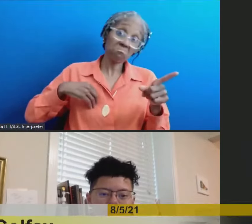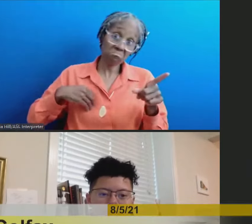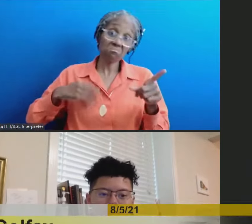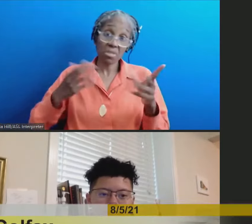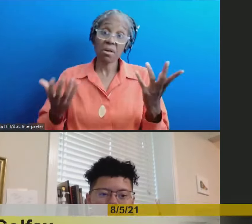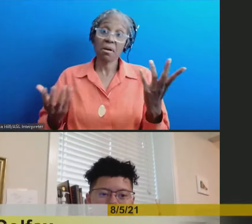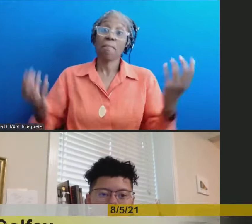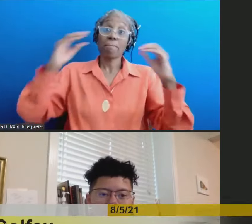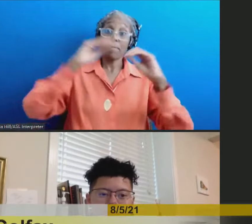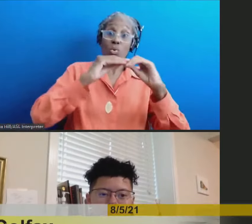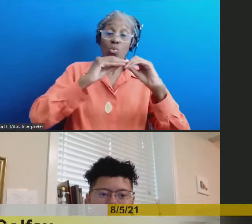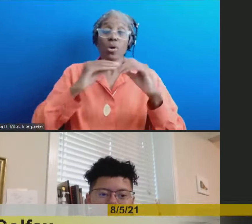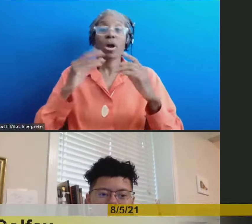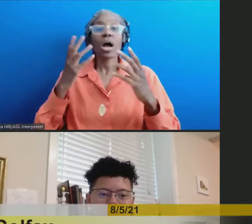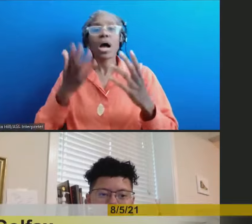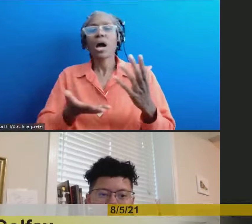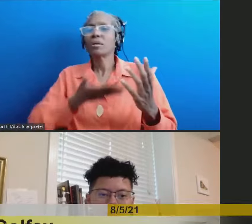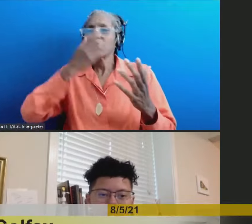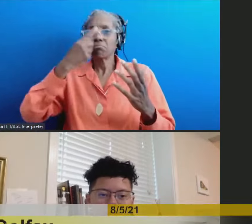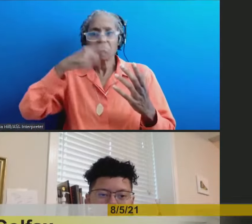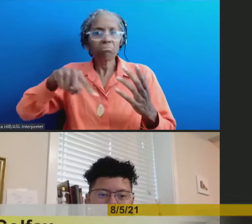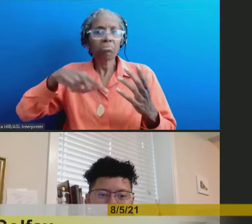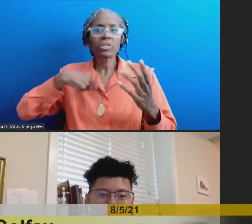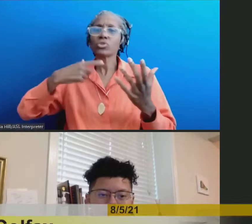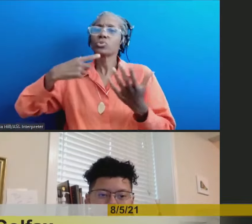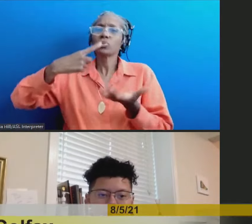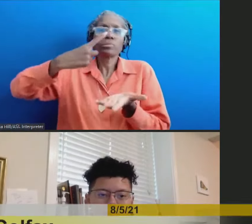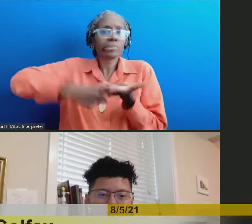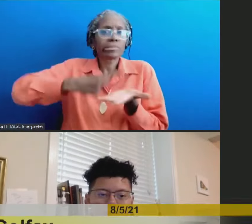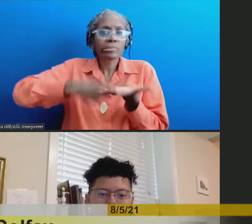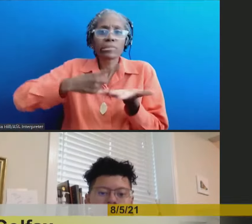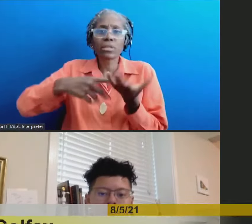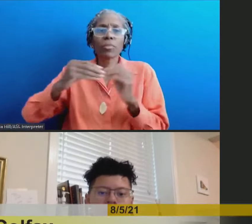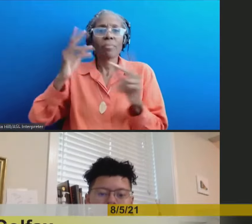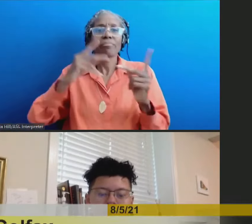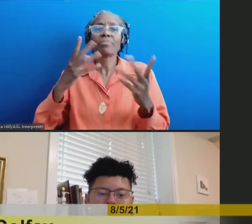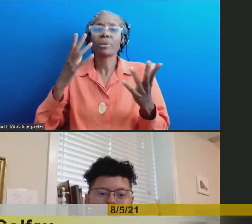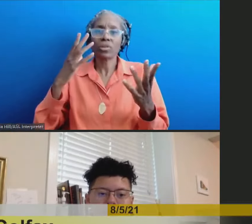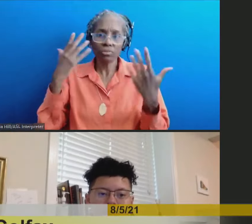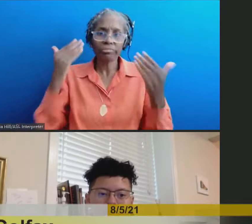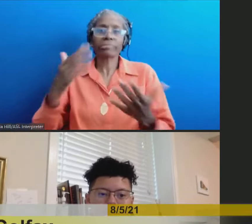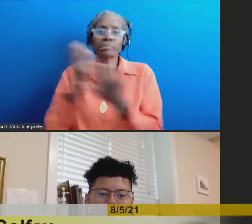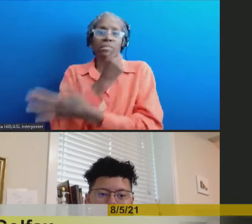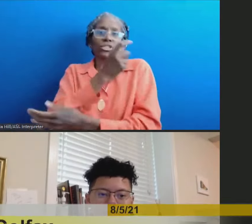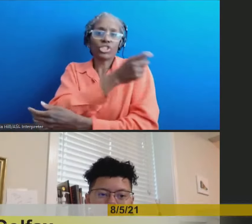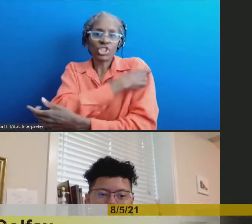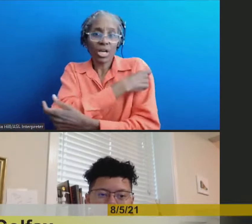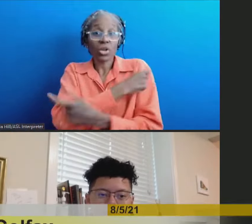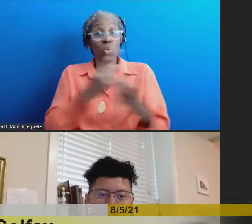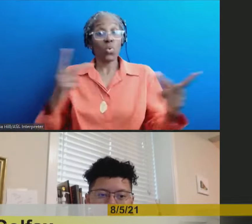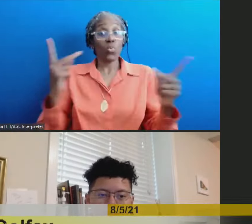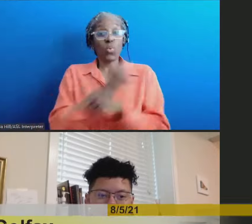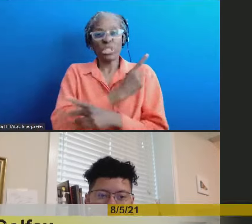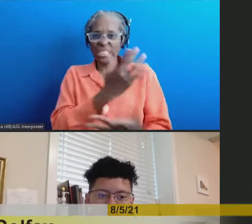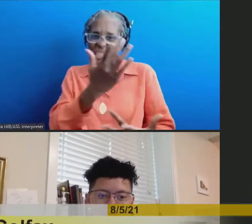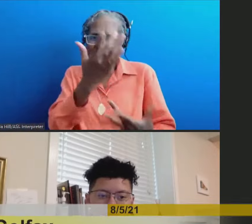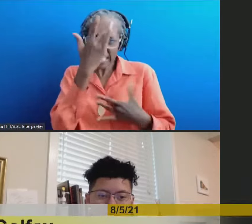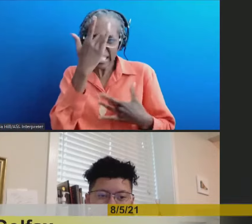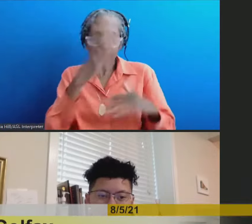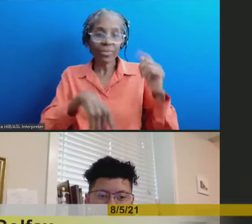have more conversations about it because we all know someone who got that shot and, got sicker than they thought,